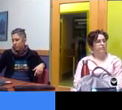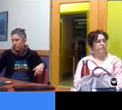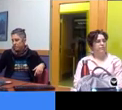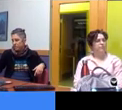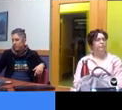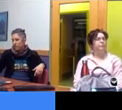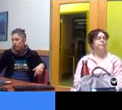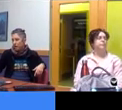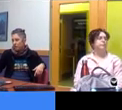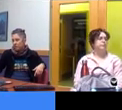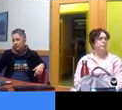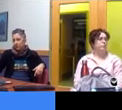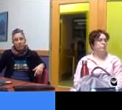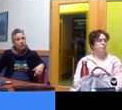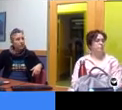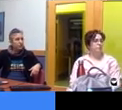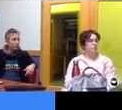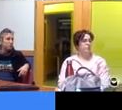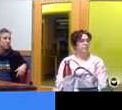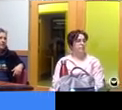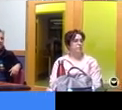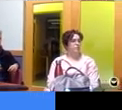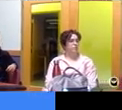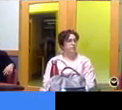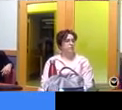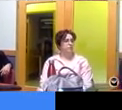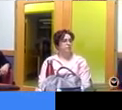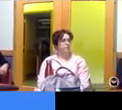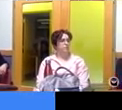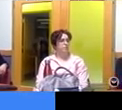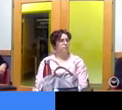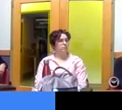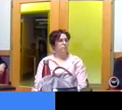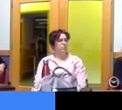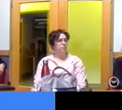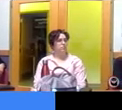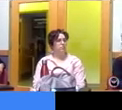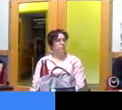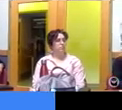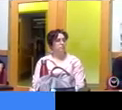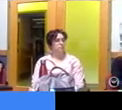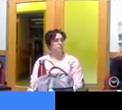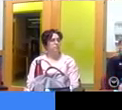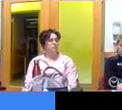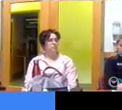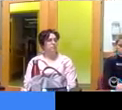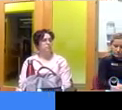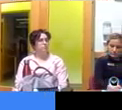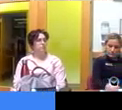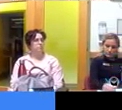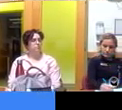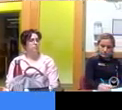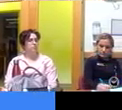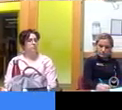telehealth abortions are an option for people who fit the medical criteria. So when you're talking to some of the clients that you're working with as